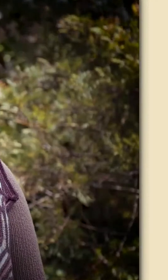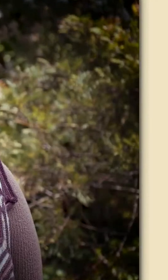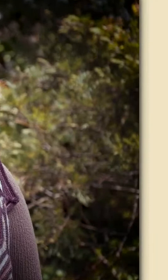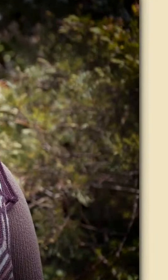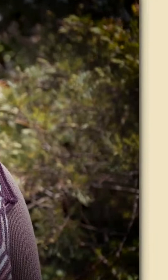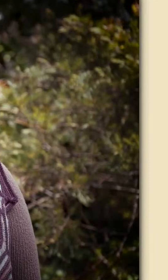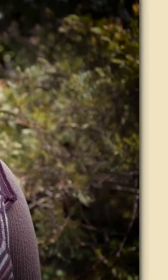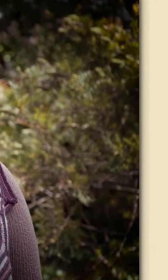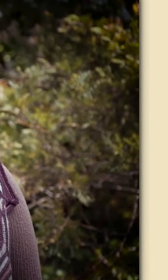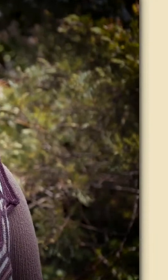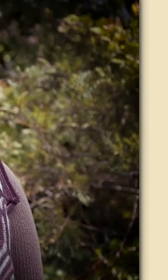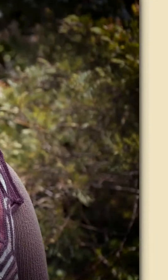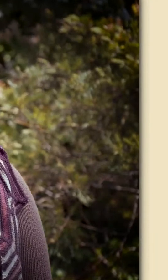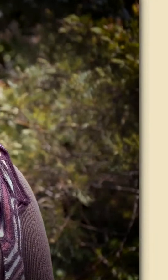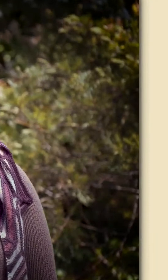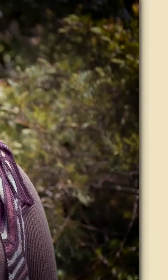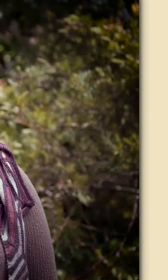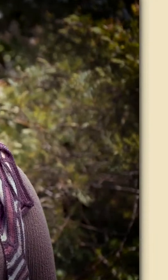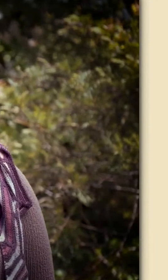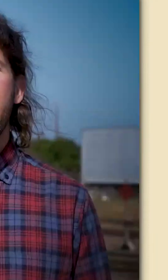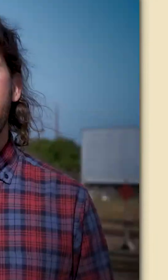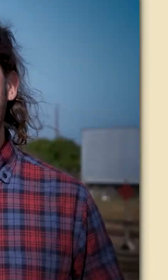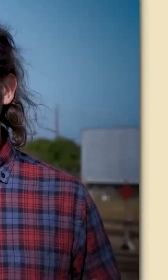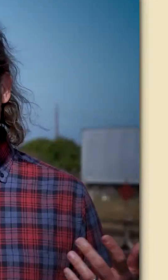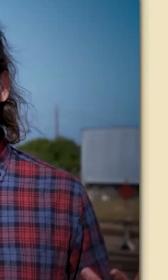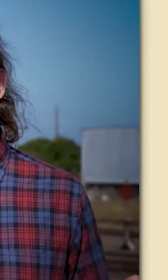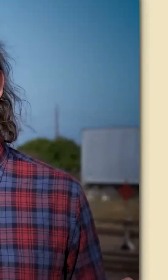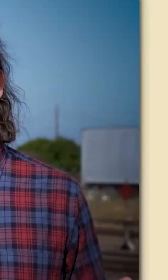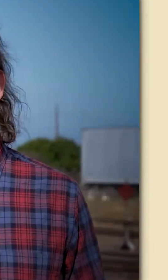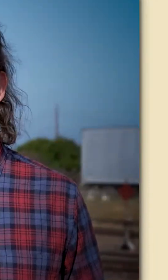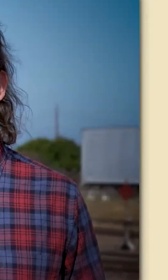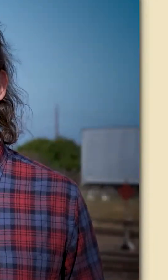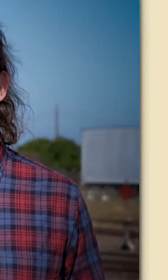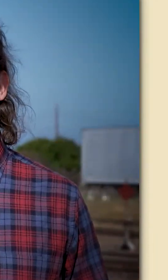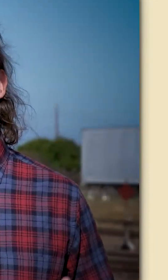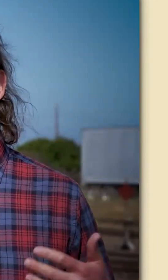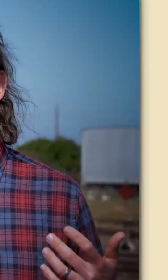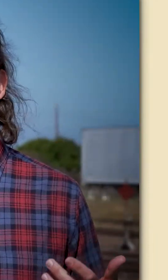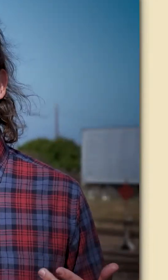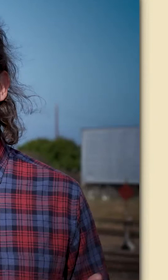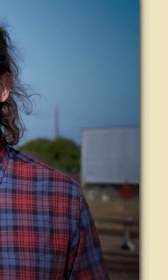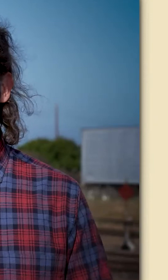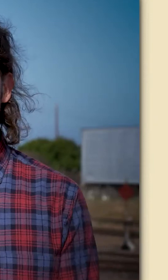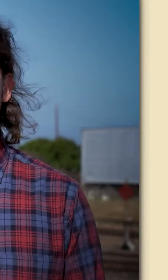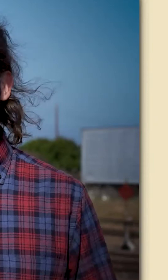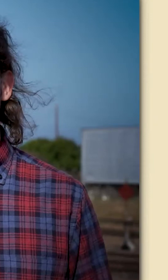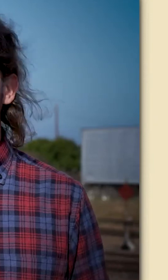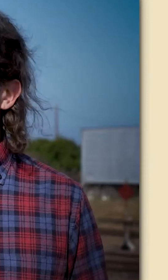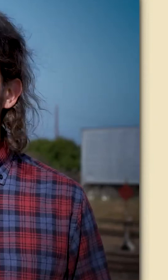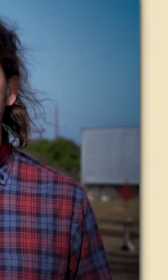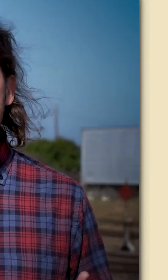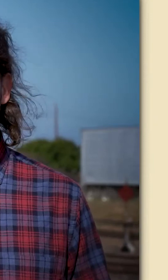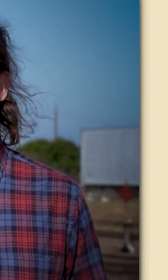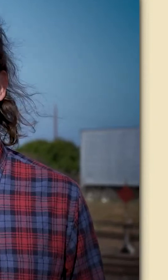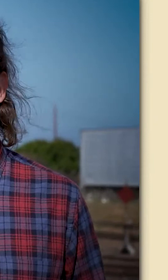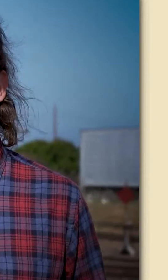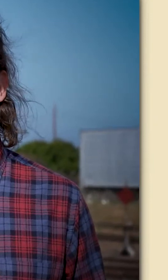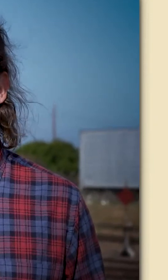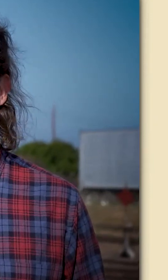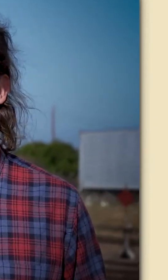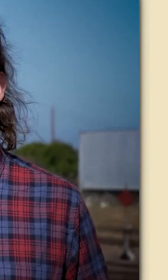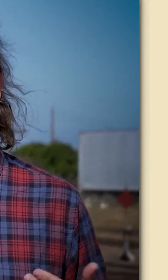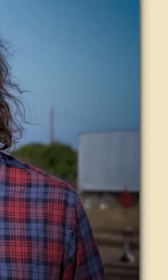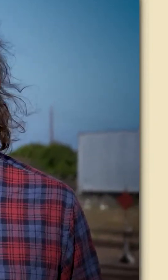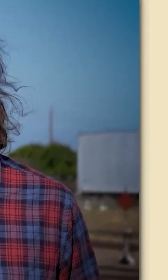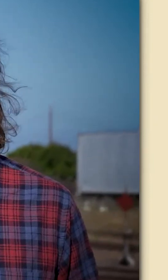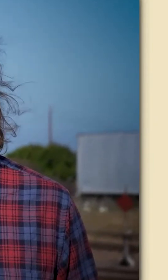I got vaccinated for the people who can't. I got vaccinated because I want to be part of the solution. I love Mendocino